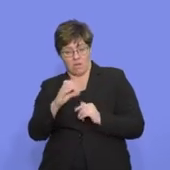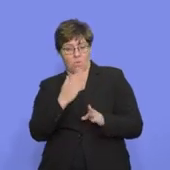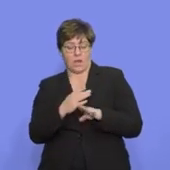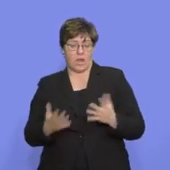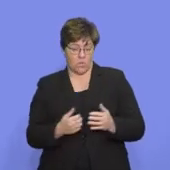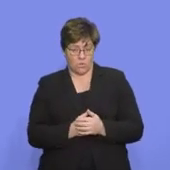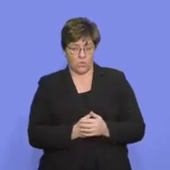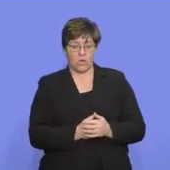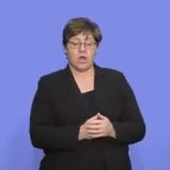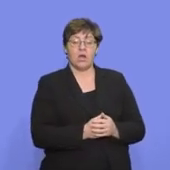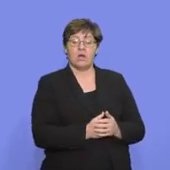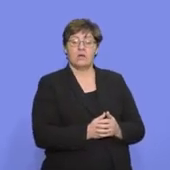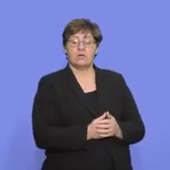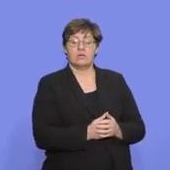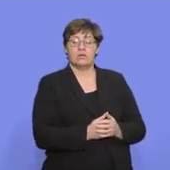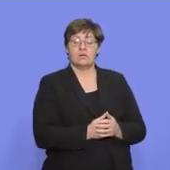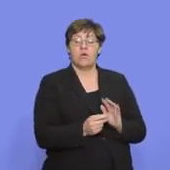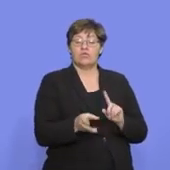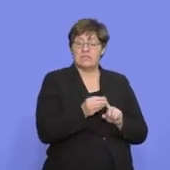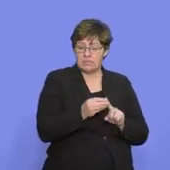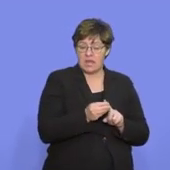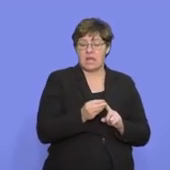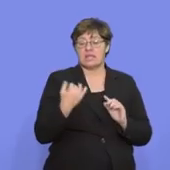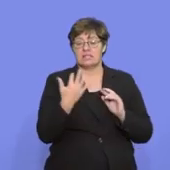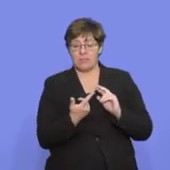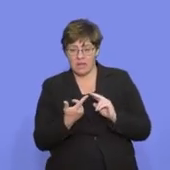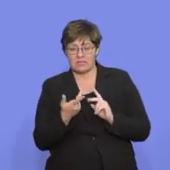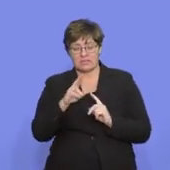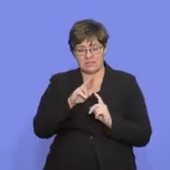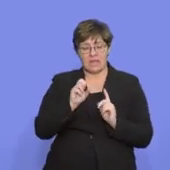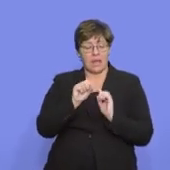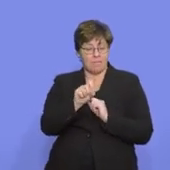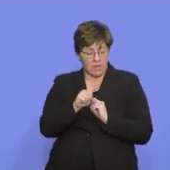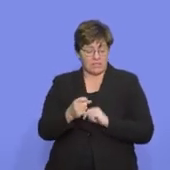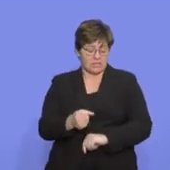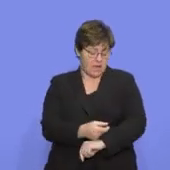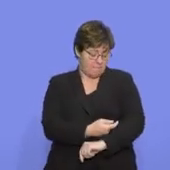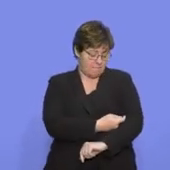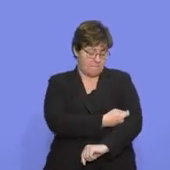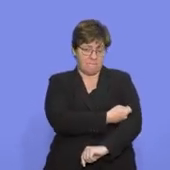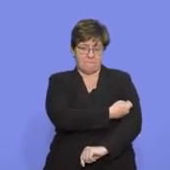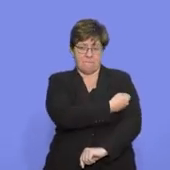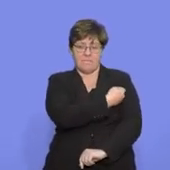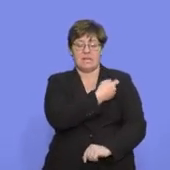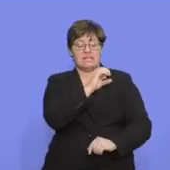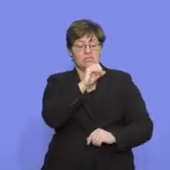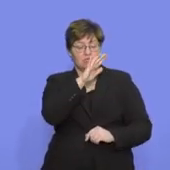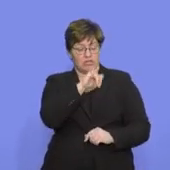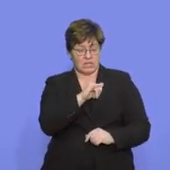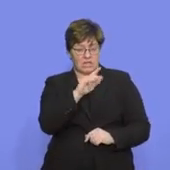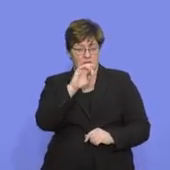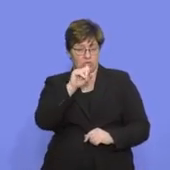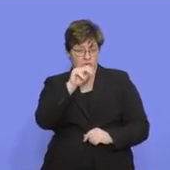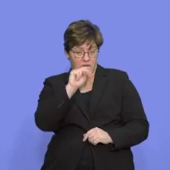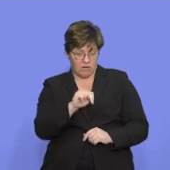stimulus converted to an impulse. Impulse moving along this sensory neuron. You have to know the sensory